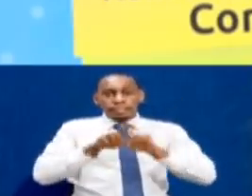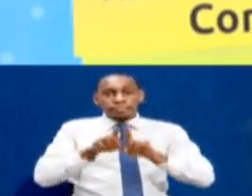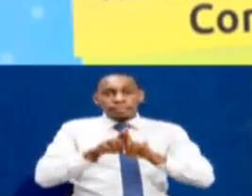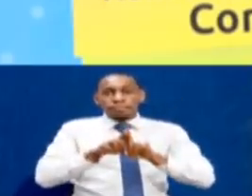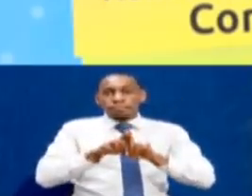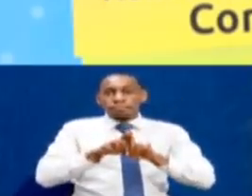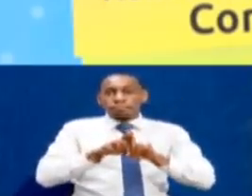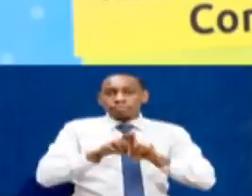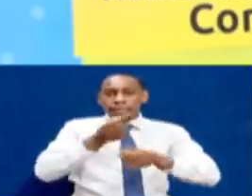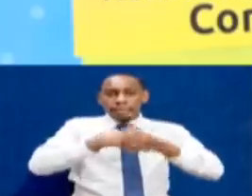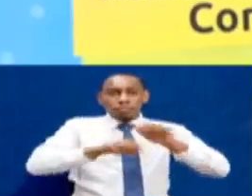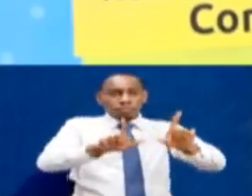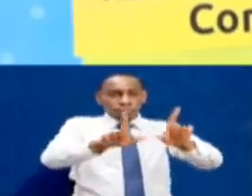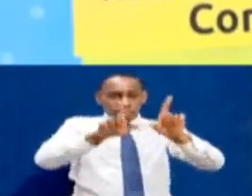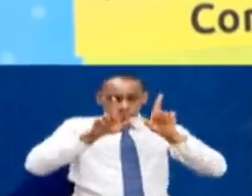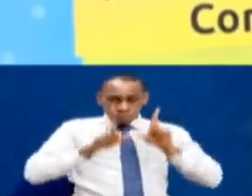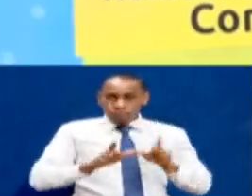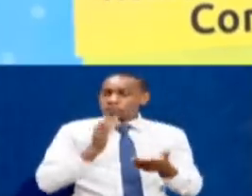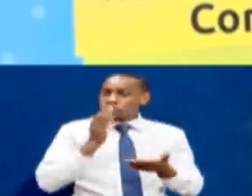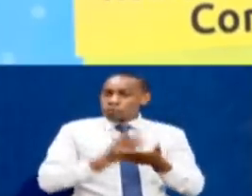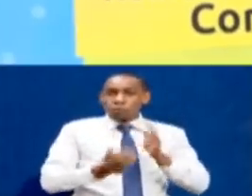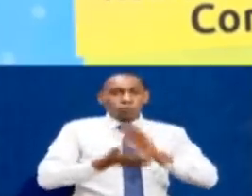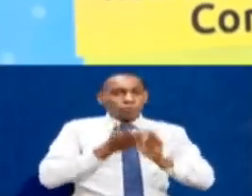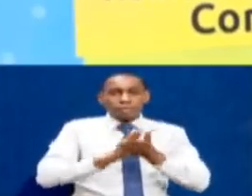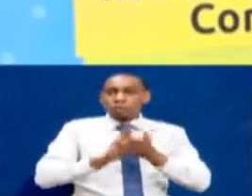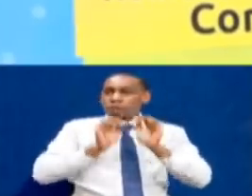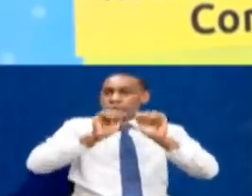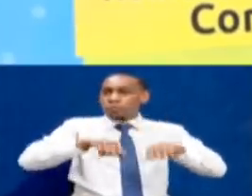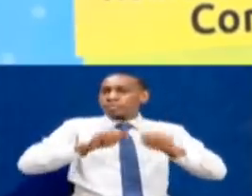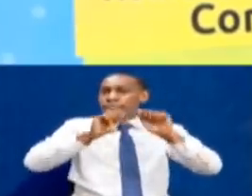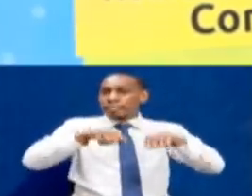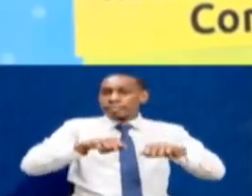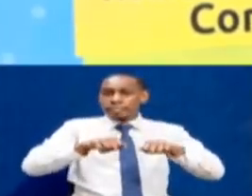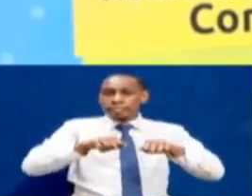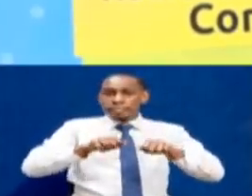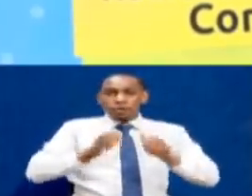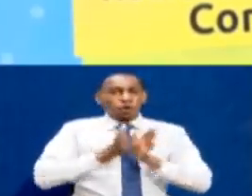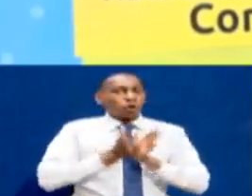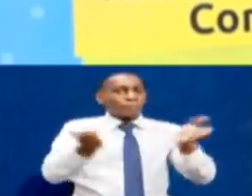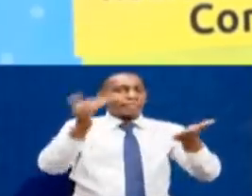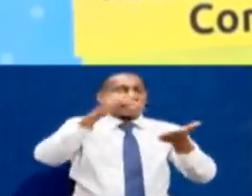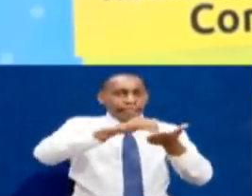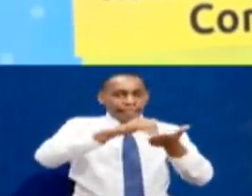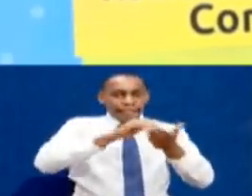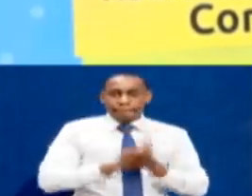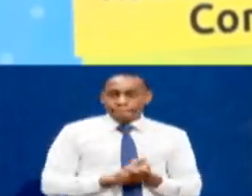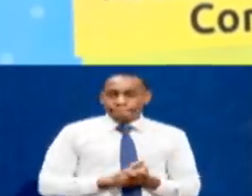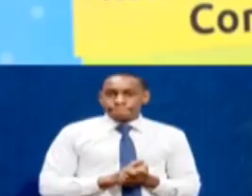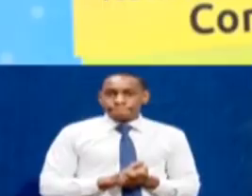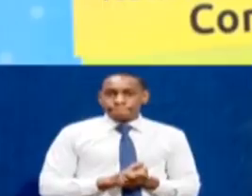matter, withdrawn permanently without any possibility of reopening again.